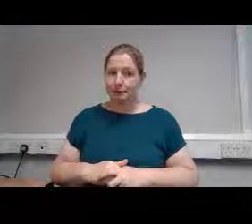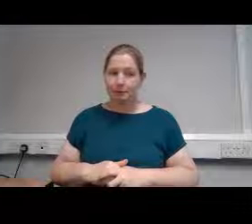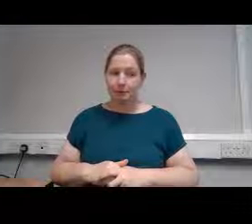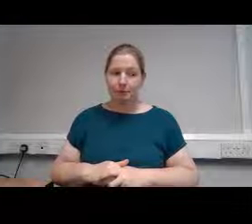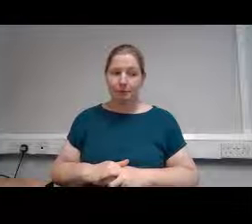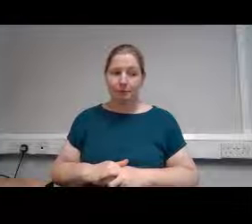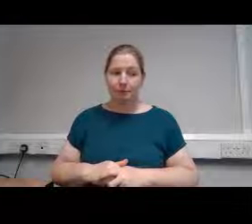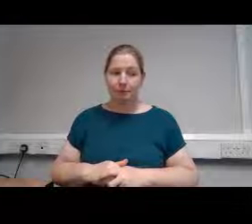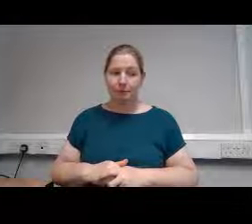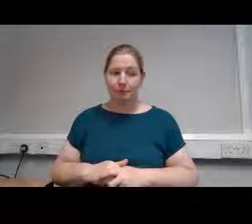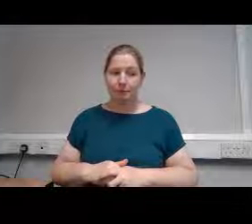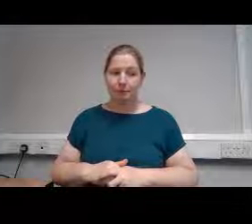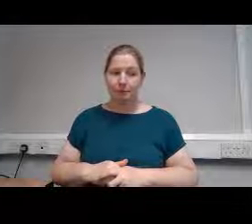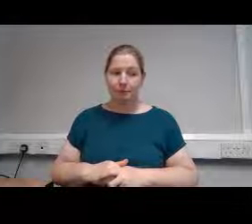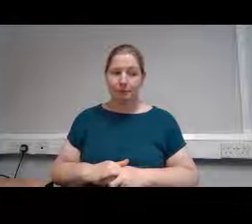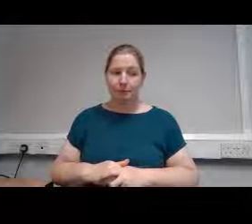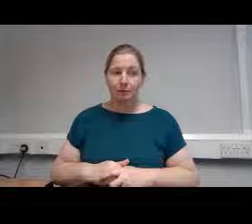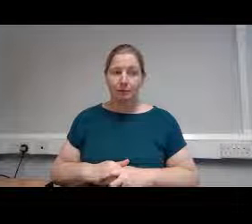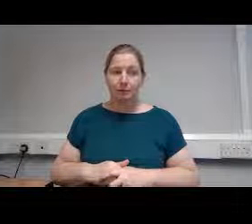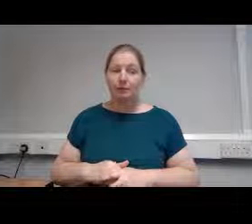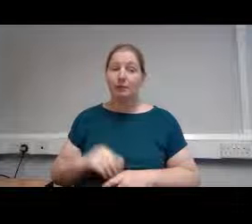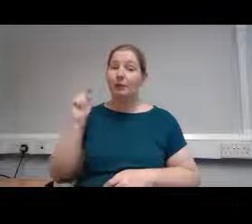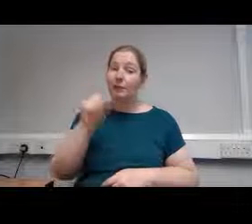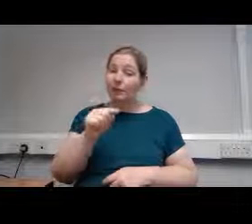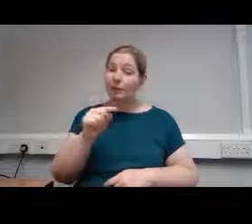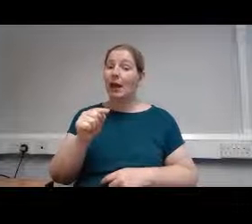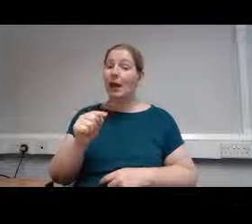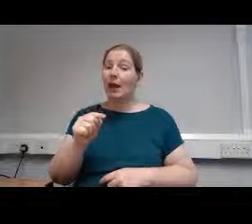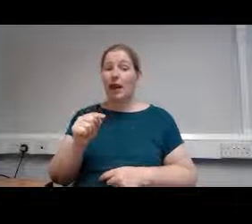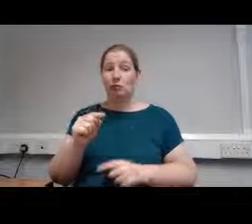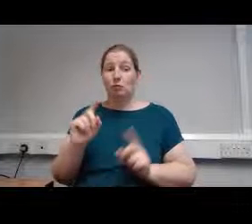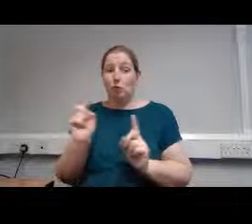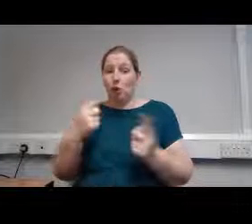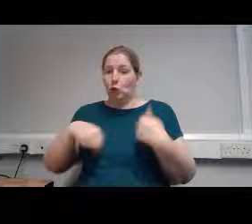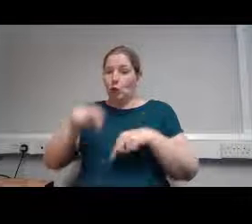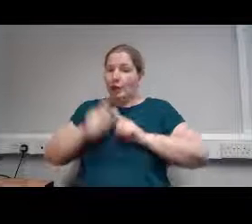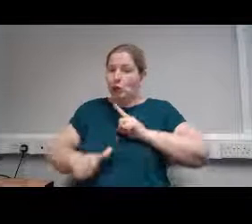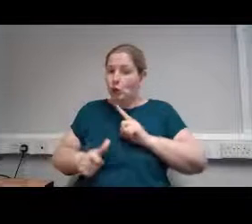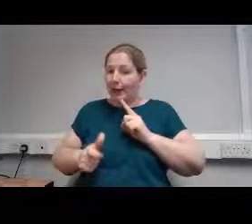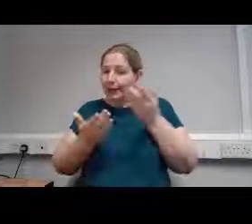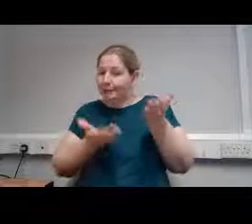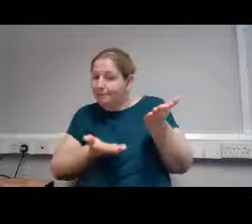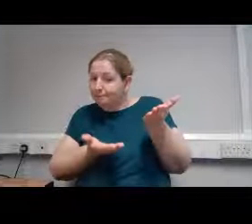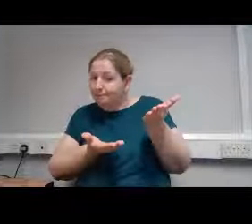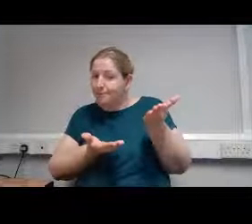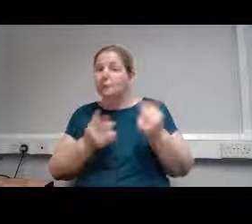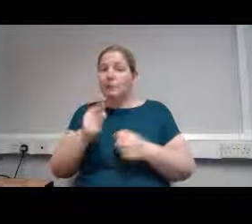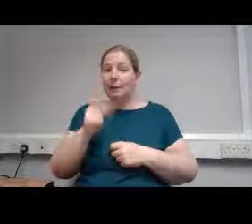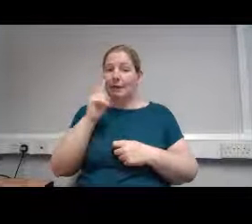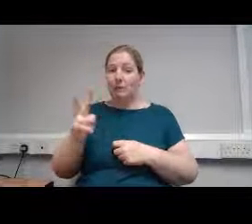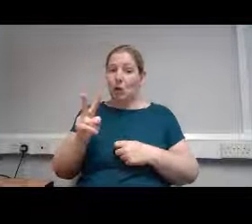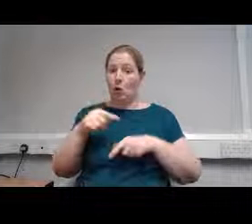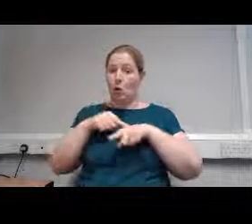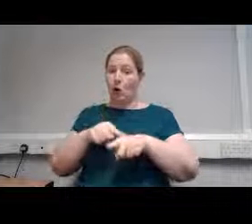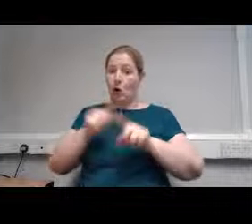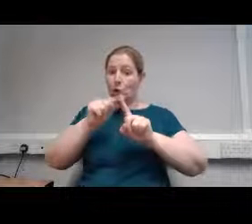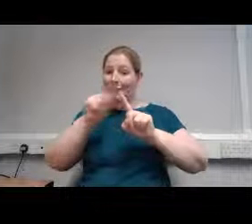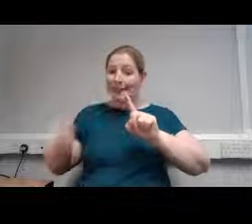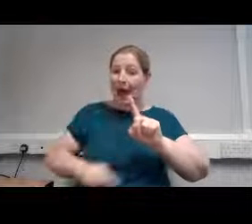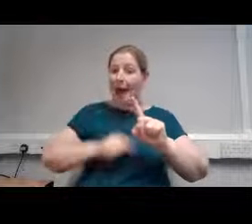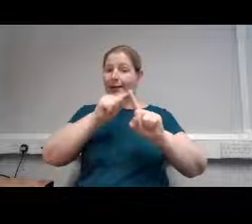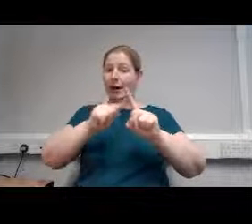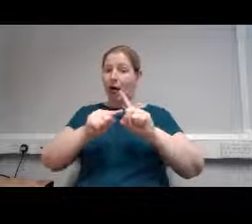So this just gives some programme details. So the work that we've been doing follows a change management cycle, and change management